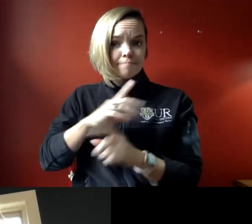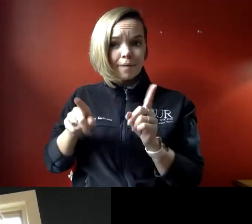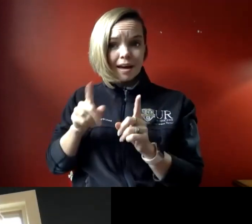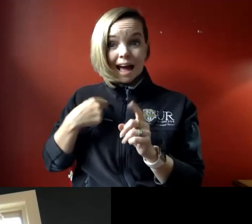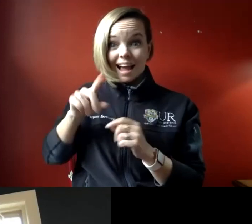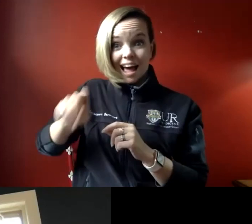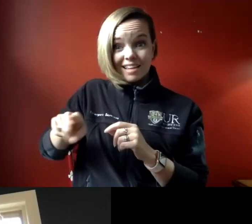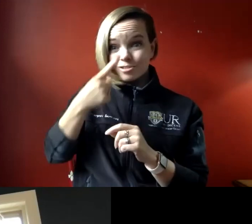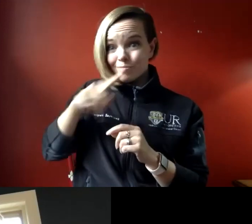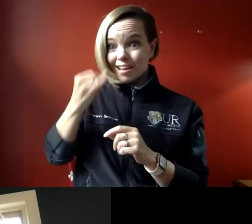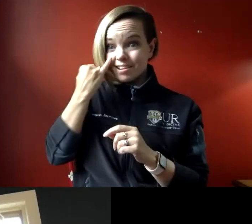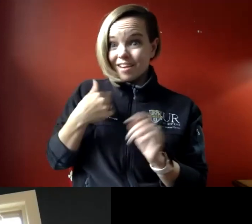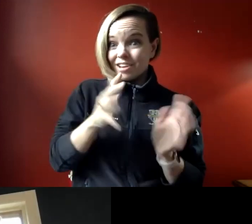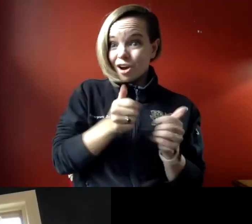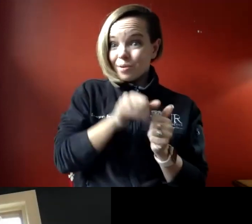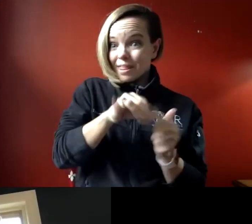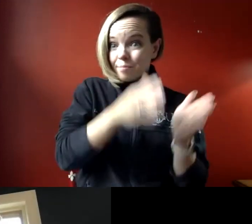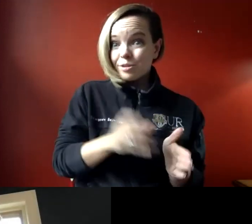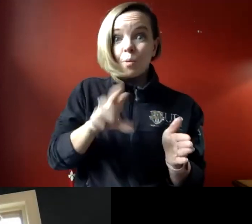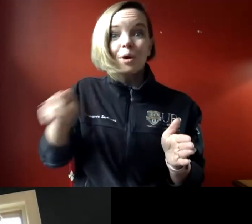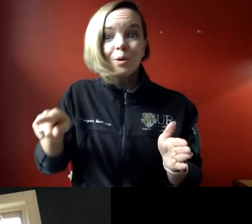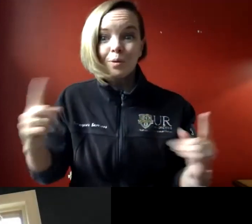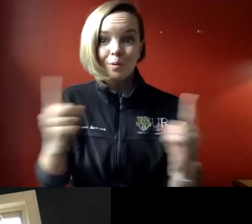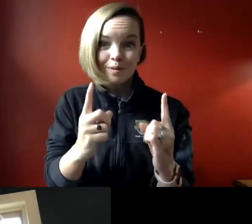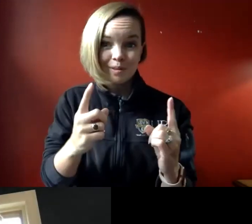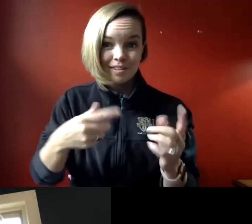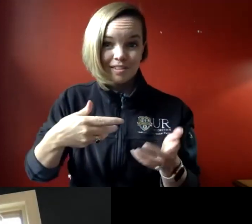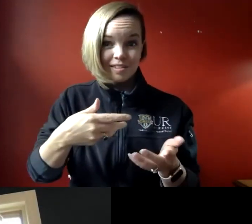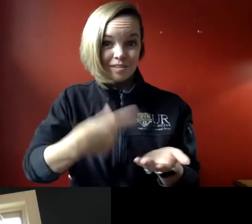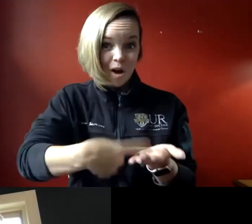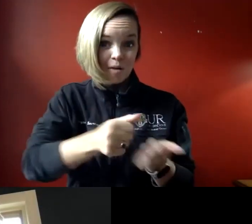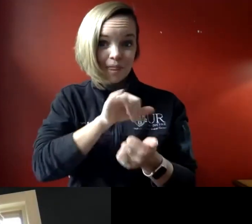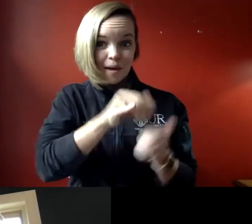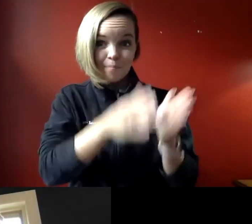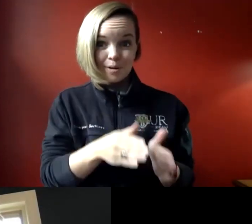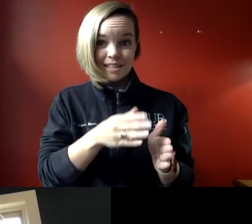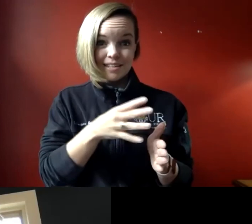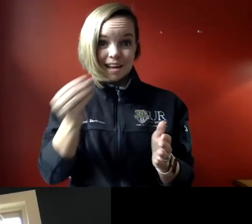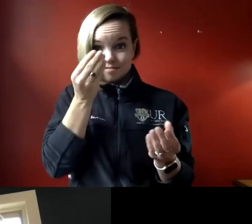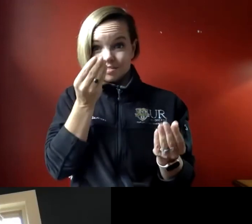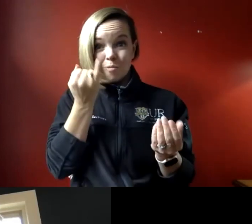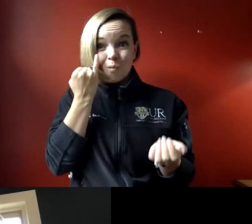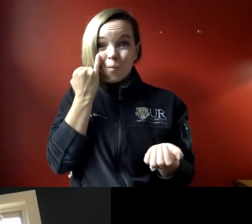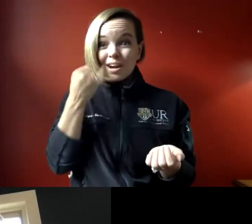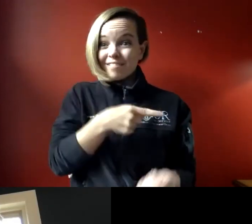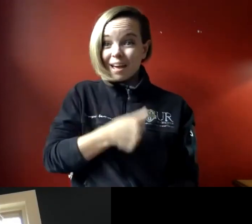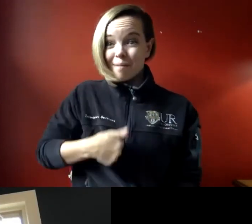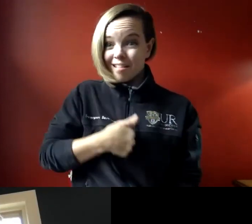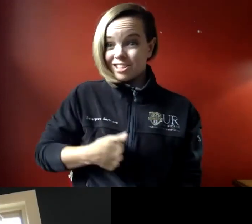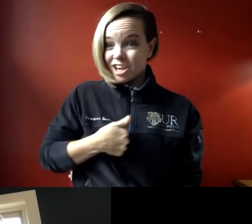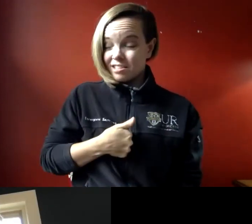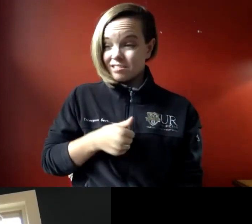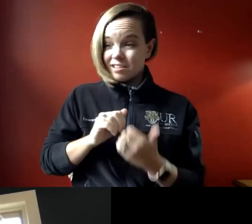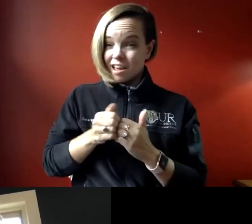feel made the comment, or you could talk to the person, and what if we bring it to their awareness and they apologize to you? How will